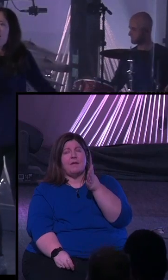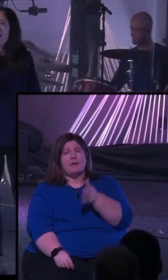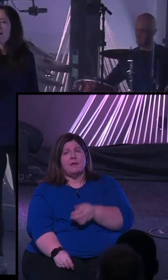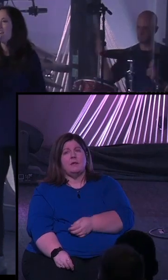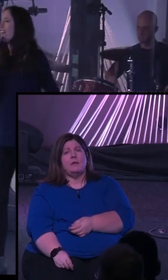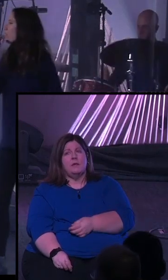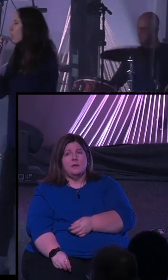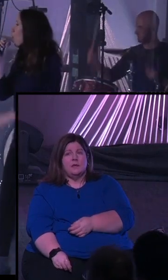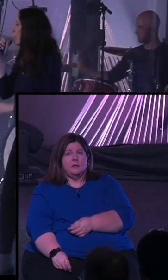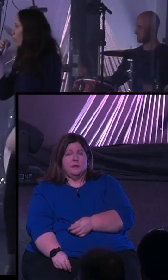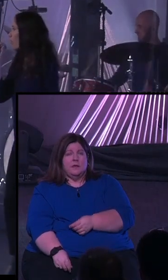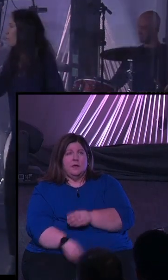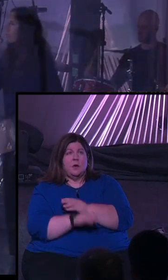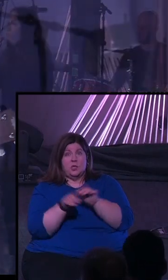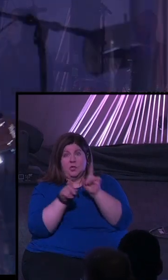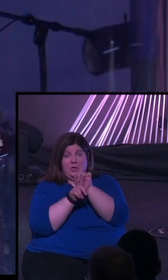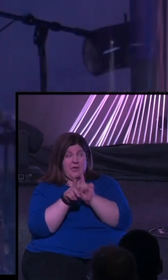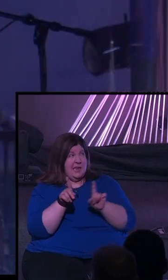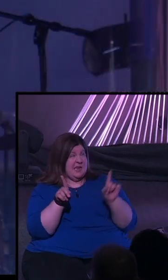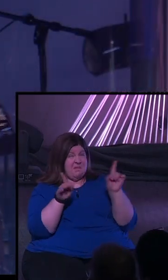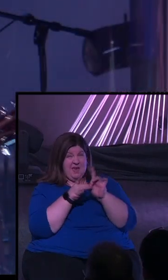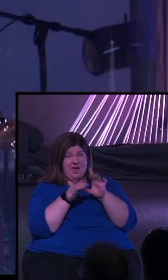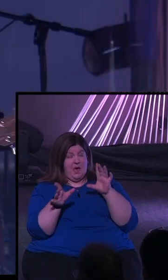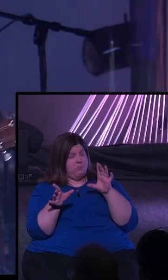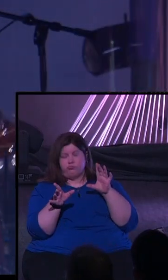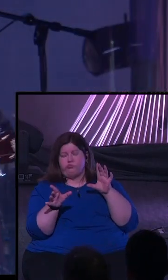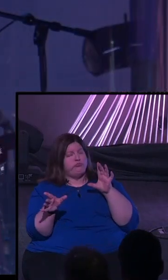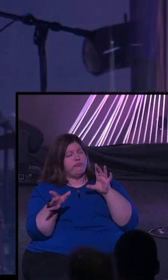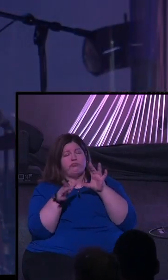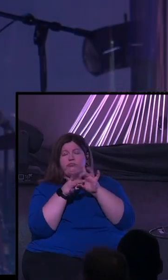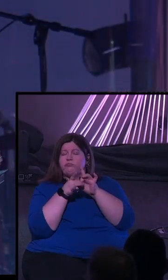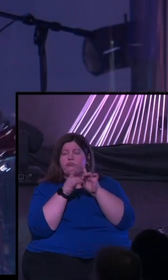back. No turning